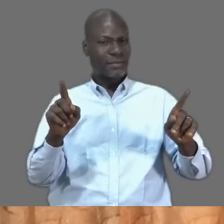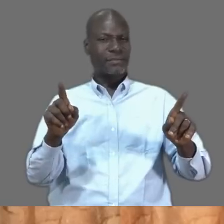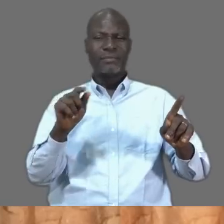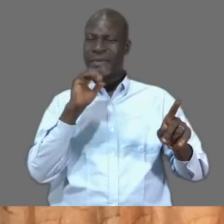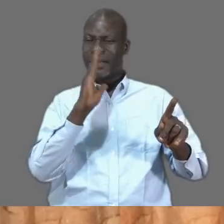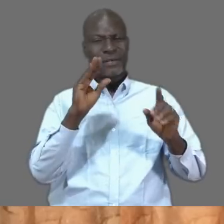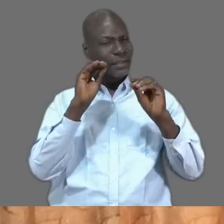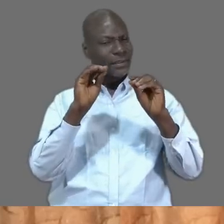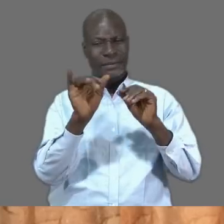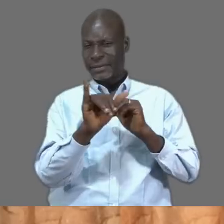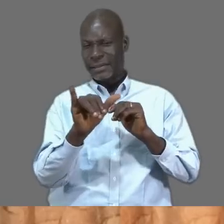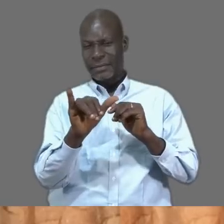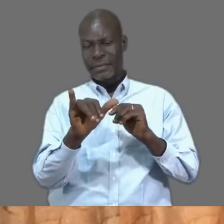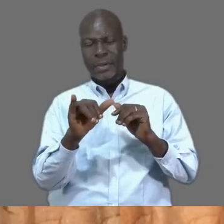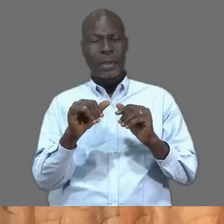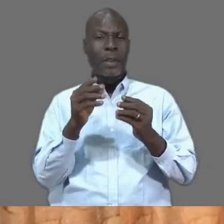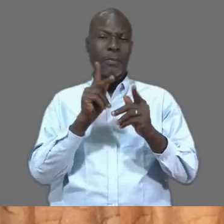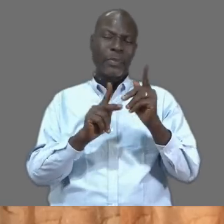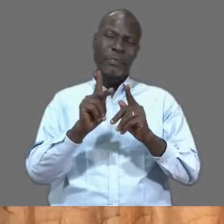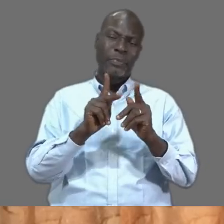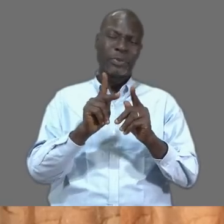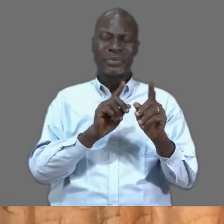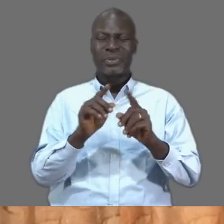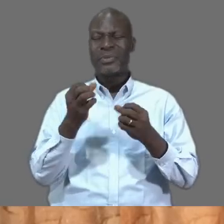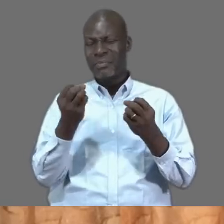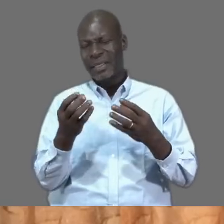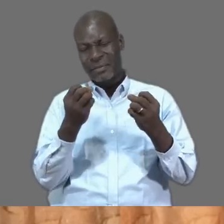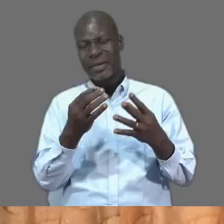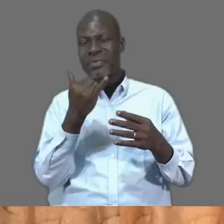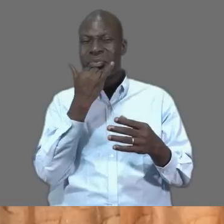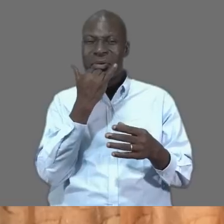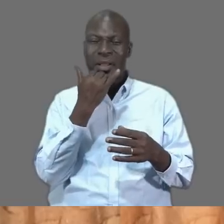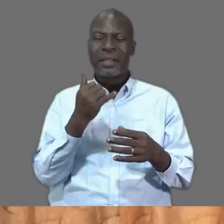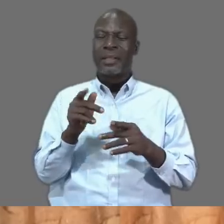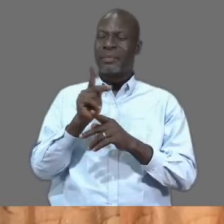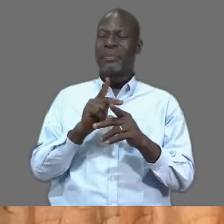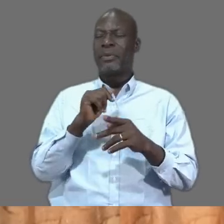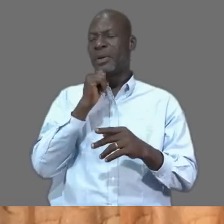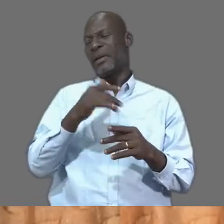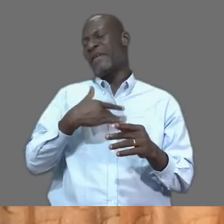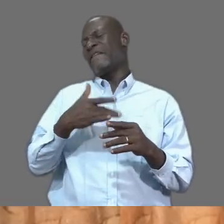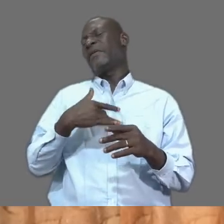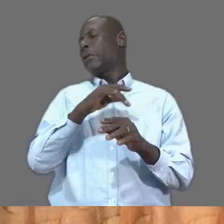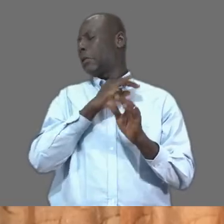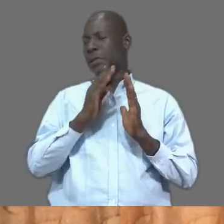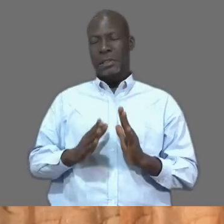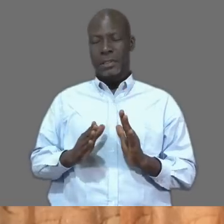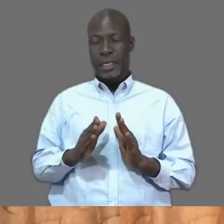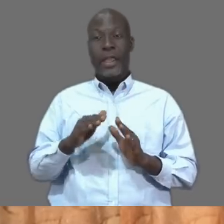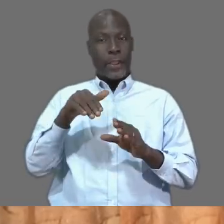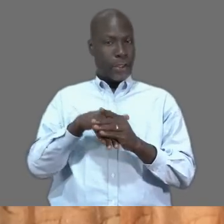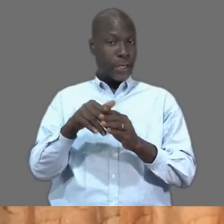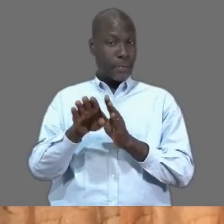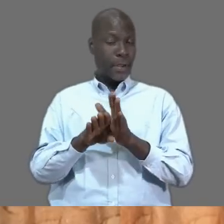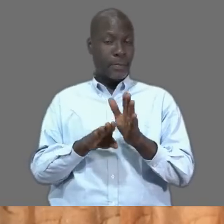sa enti de enkrofo ye ye no ene ye a enu nti enkrofo se won kon no Christosom no wo bible adisu emu